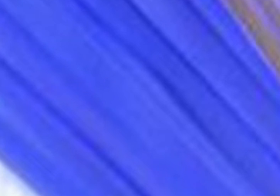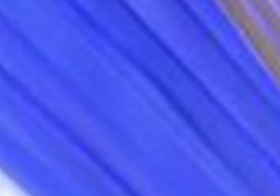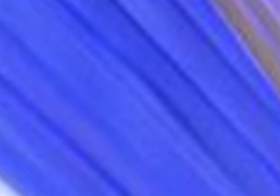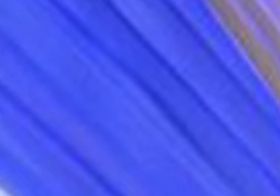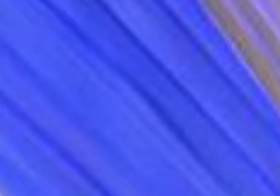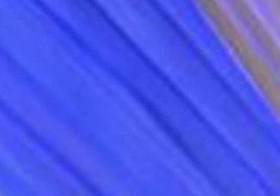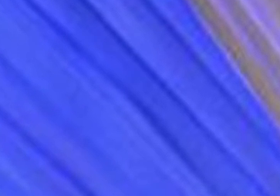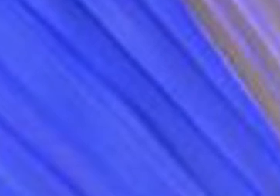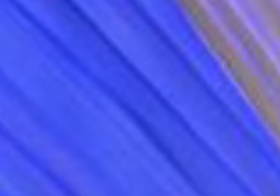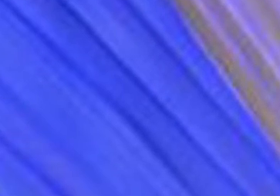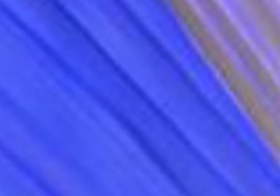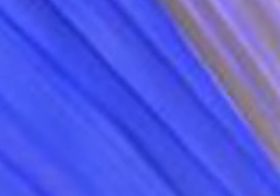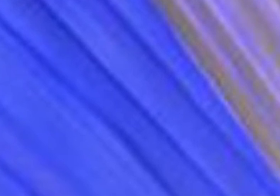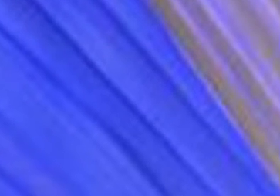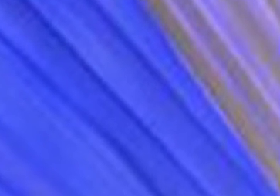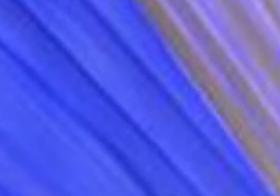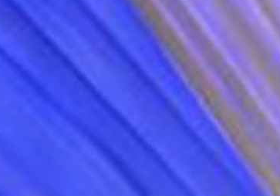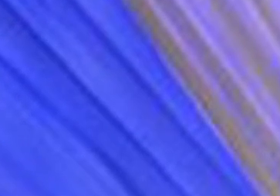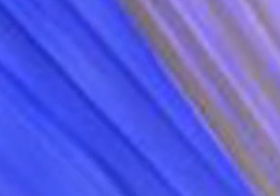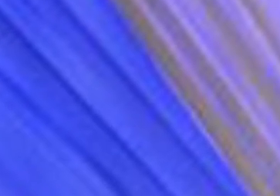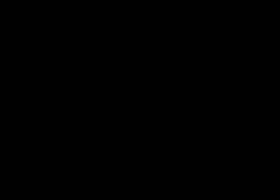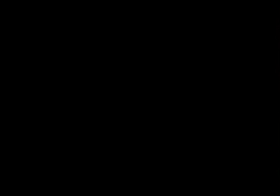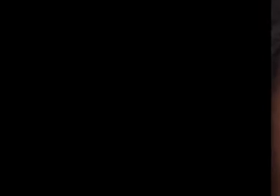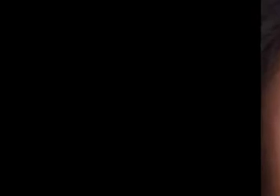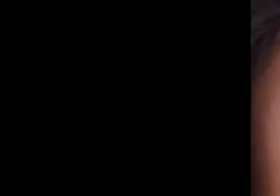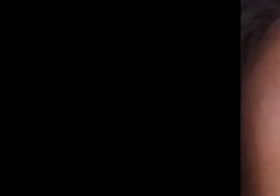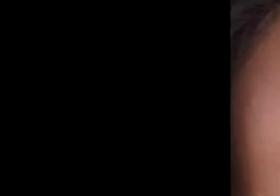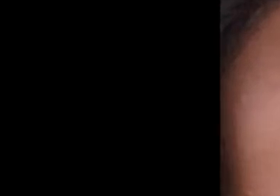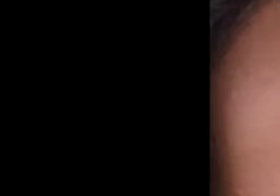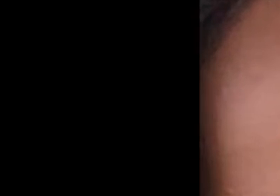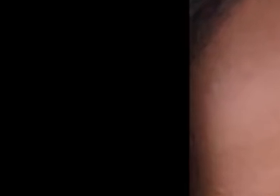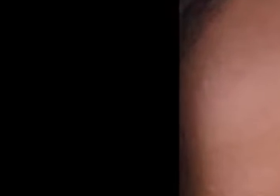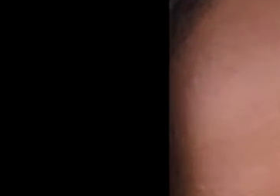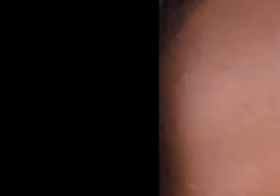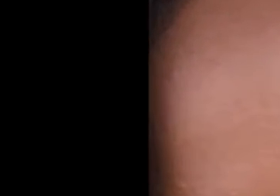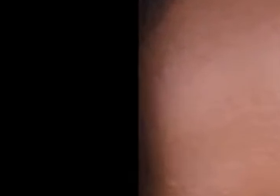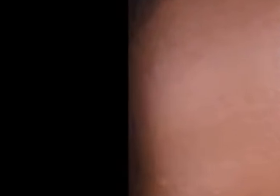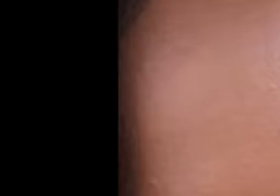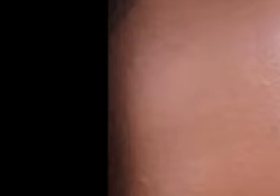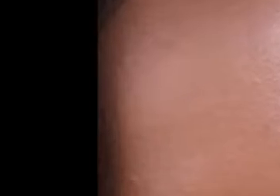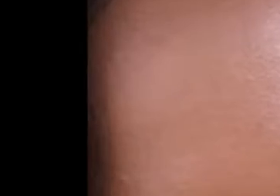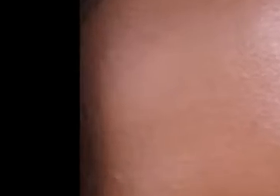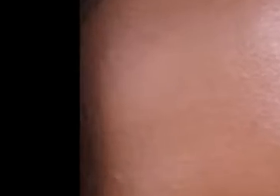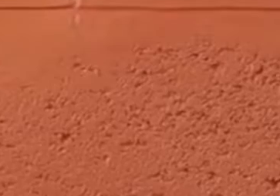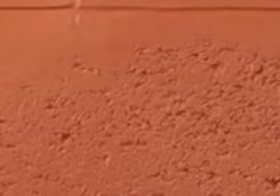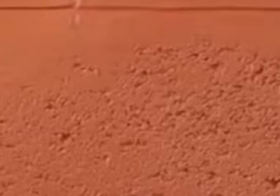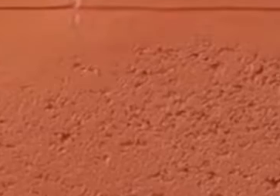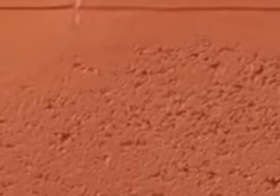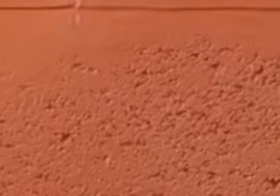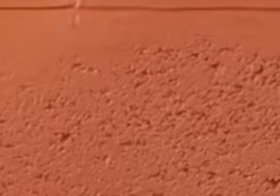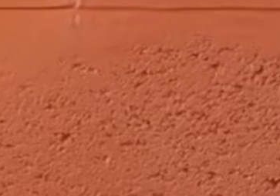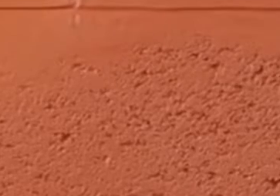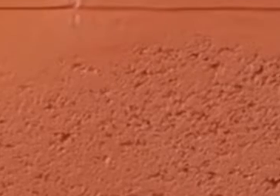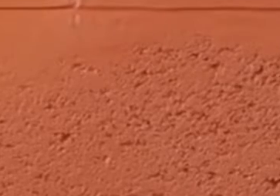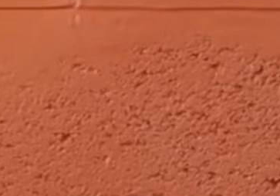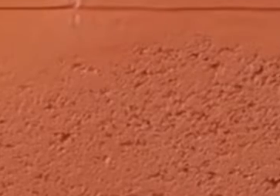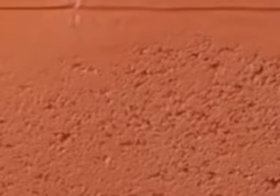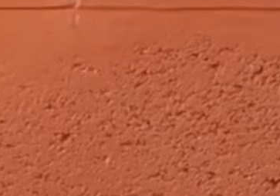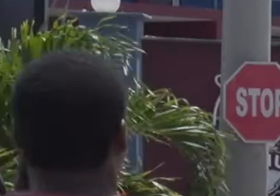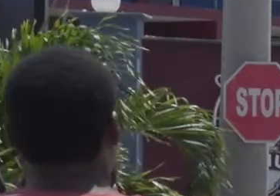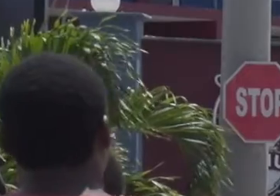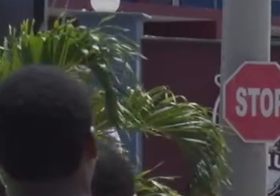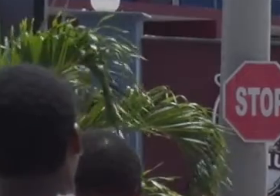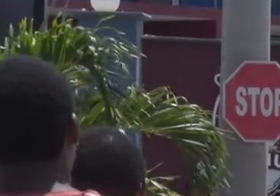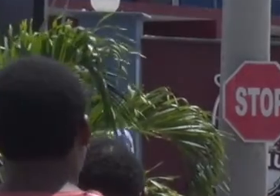Former Education Minister Ruel Reid, his wife and daughter, as well as CMU President Professor Fritz Pinnock,